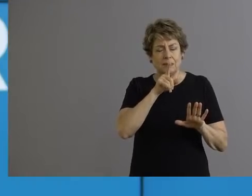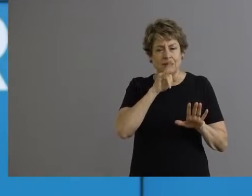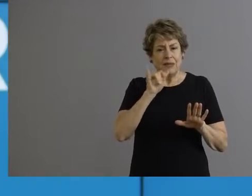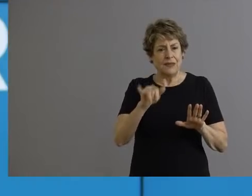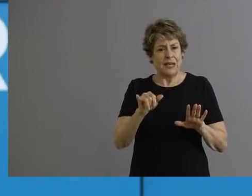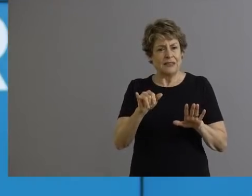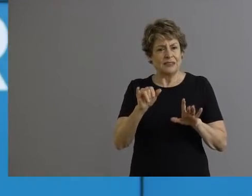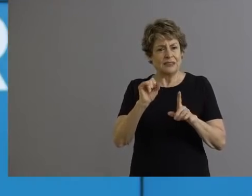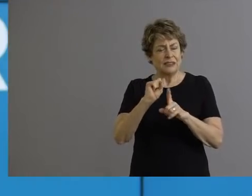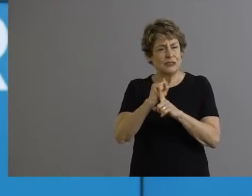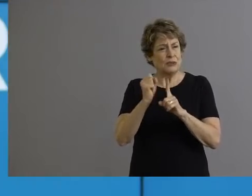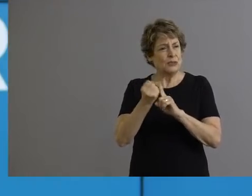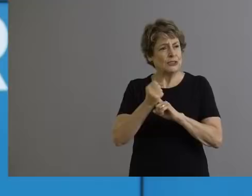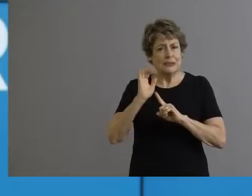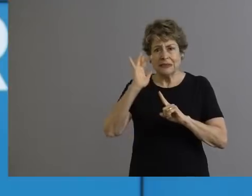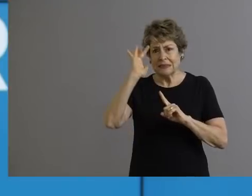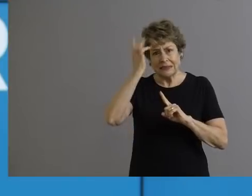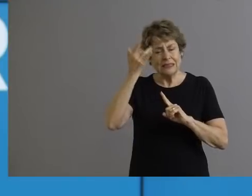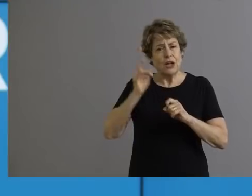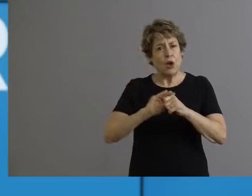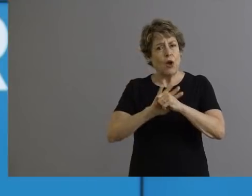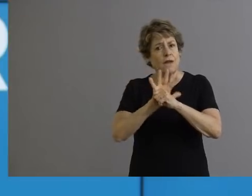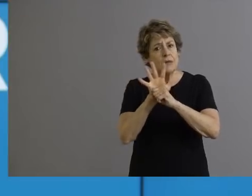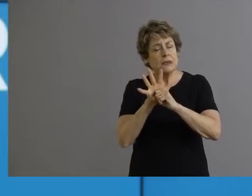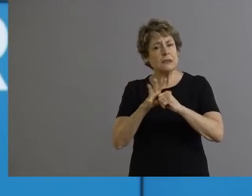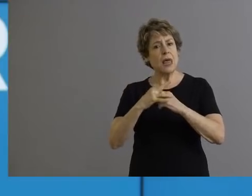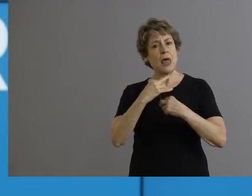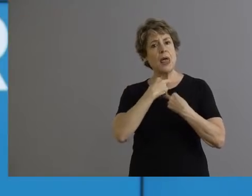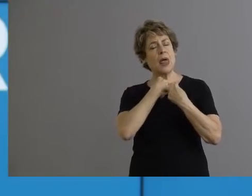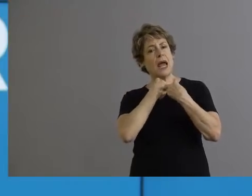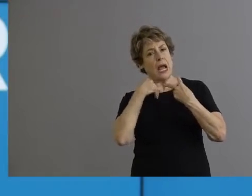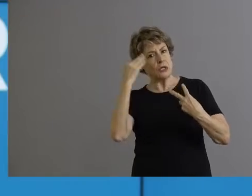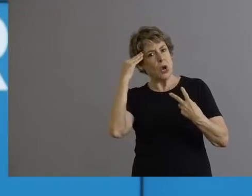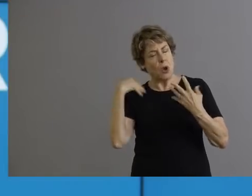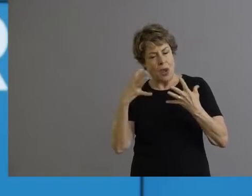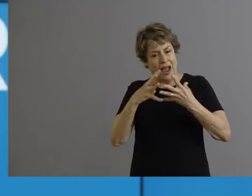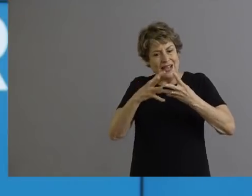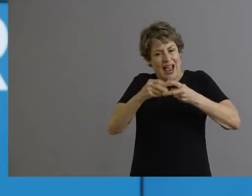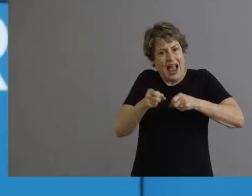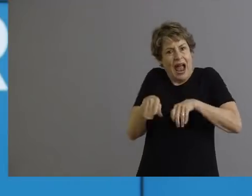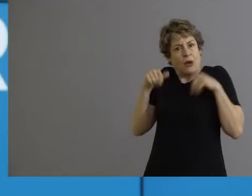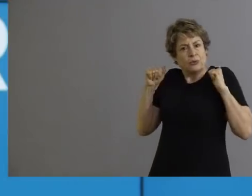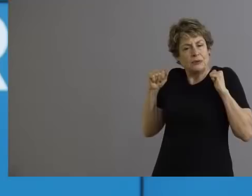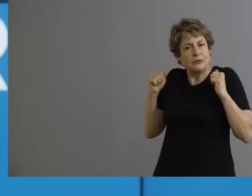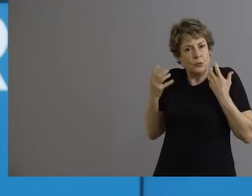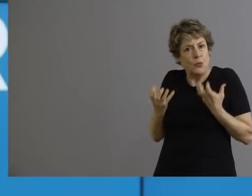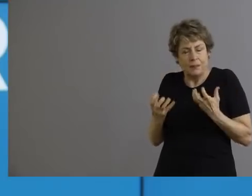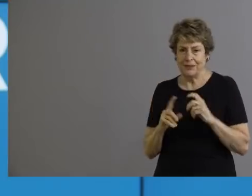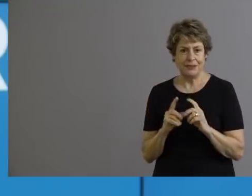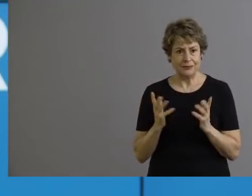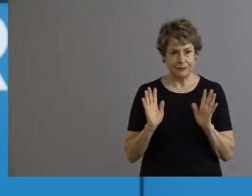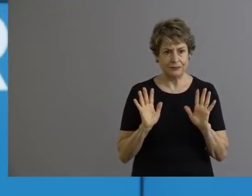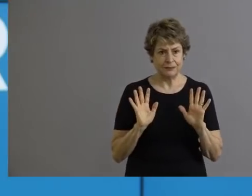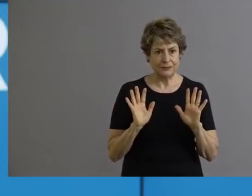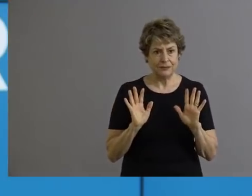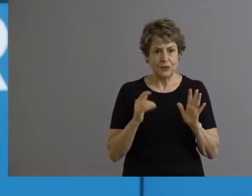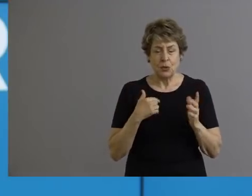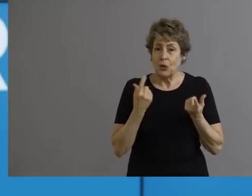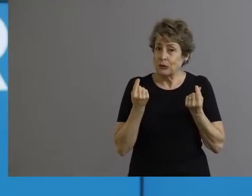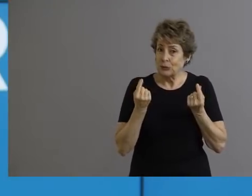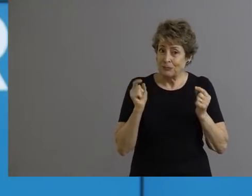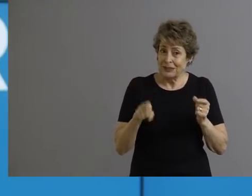we're doing right now is possible. Part of this is going to be around public education and